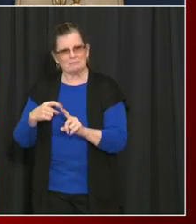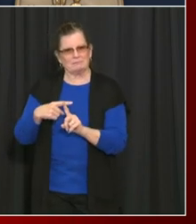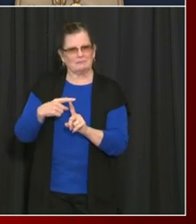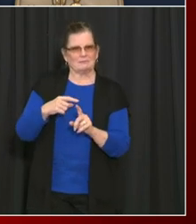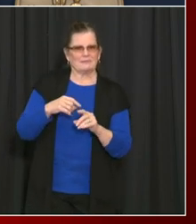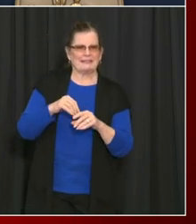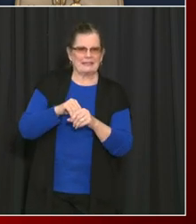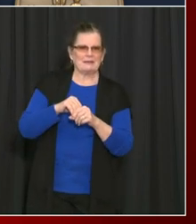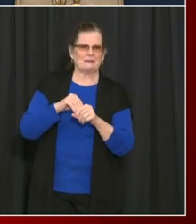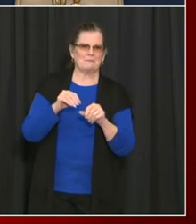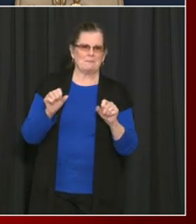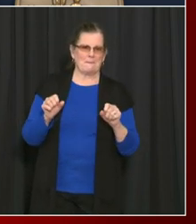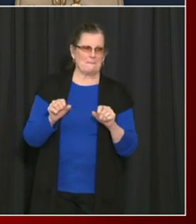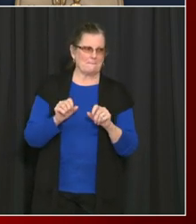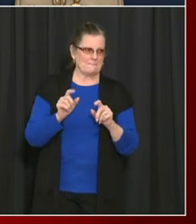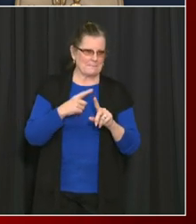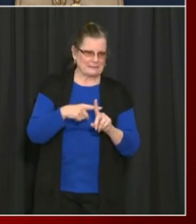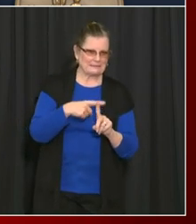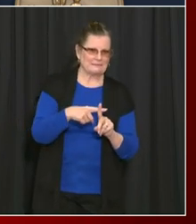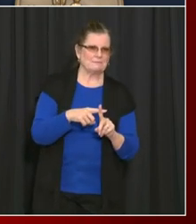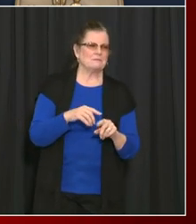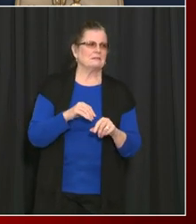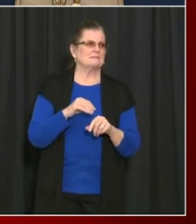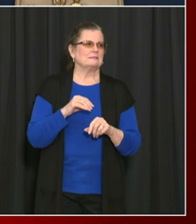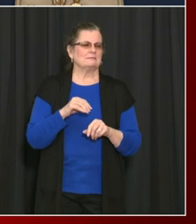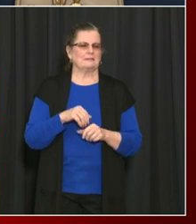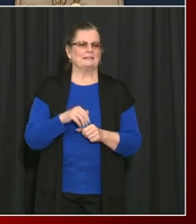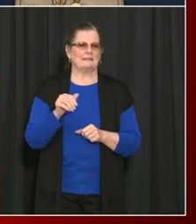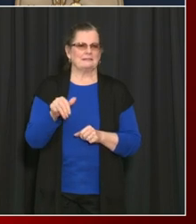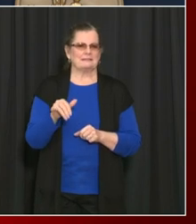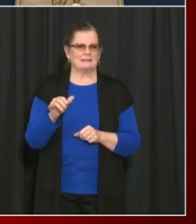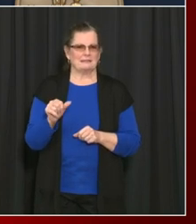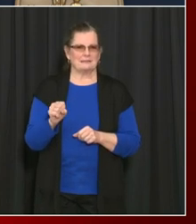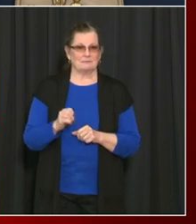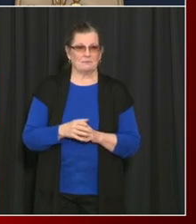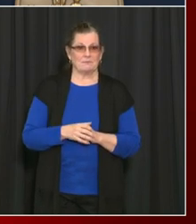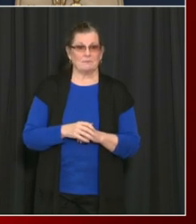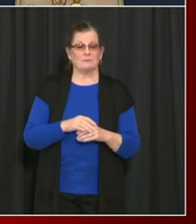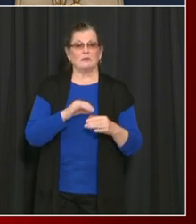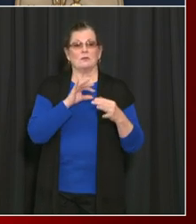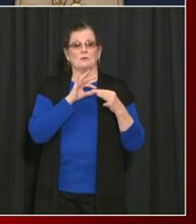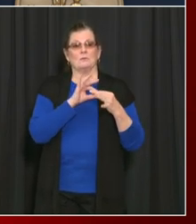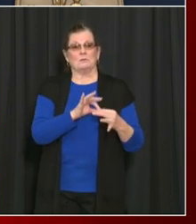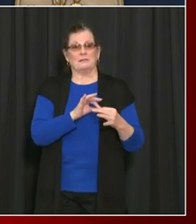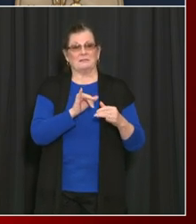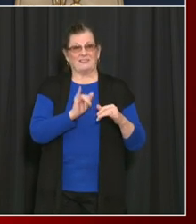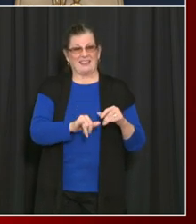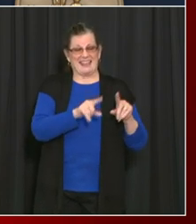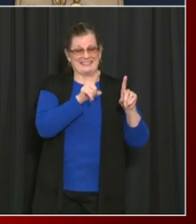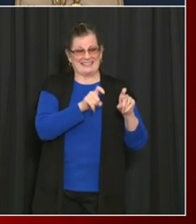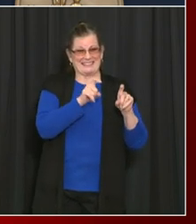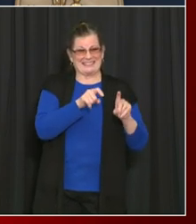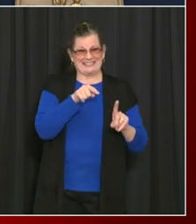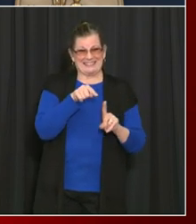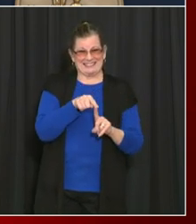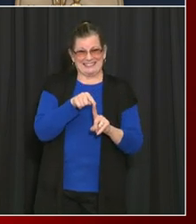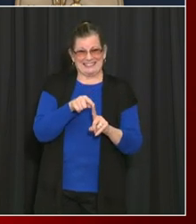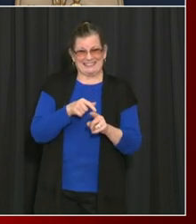public system capacity related to testing and tracing.